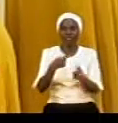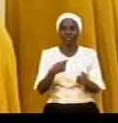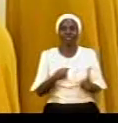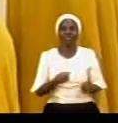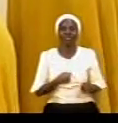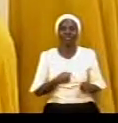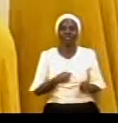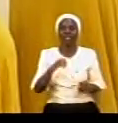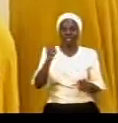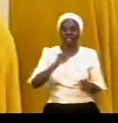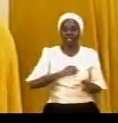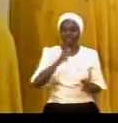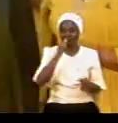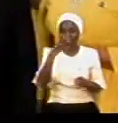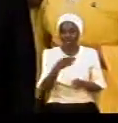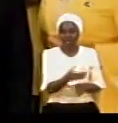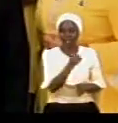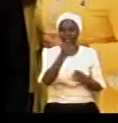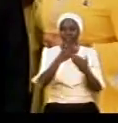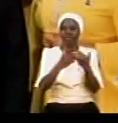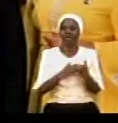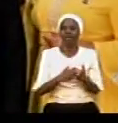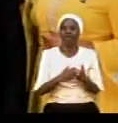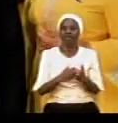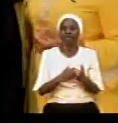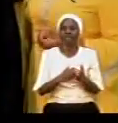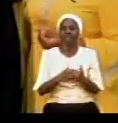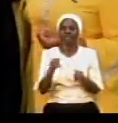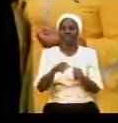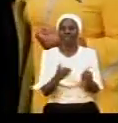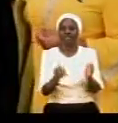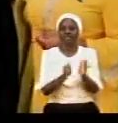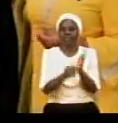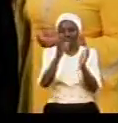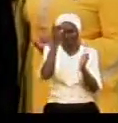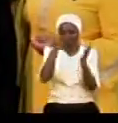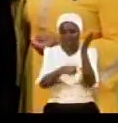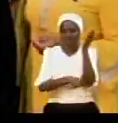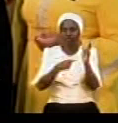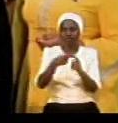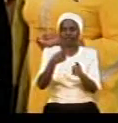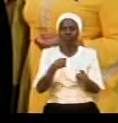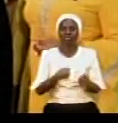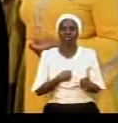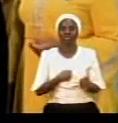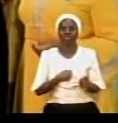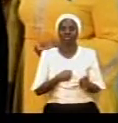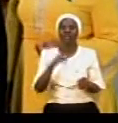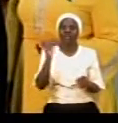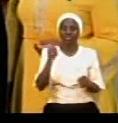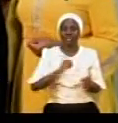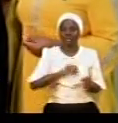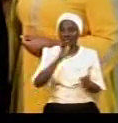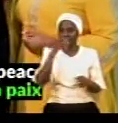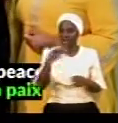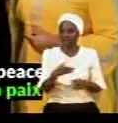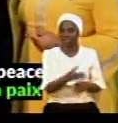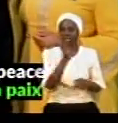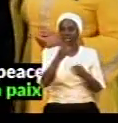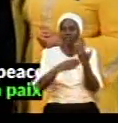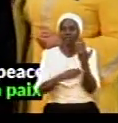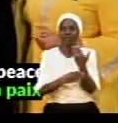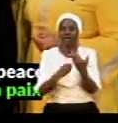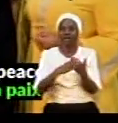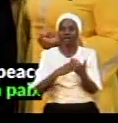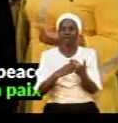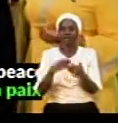everything that the devil stole from me. Yes, I'm taking back. I'm taking back everything that the devil stole from me. Give me